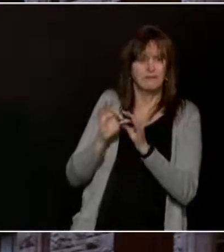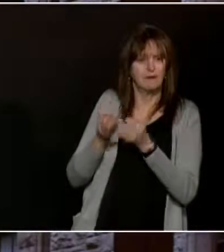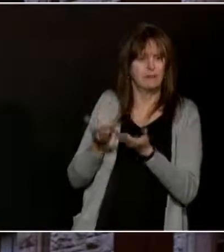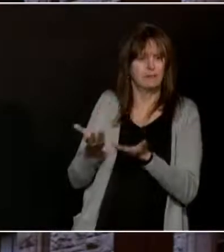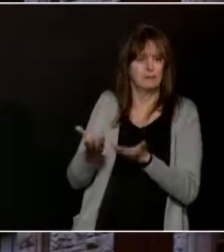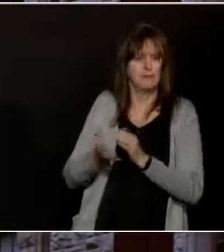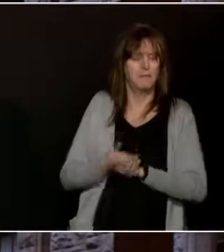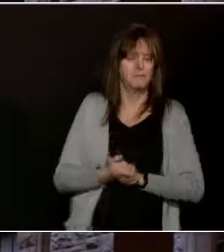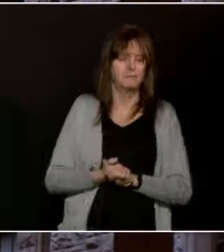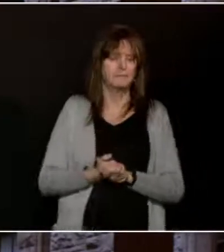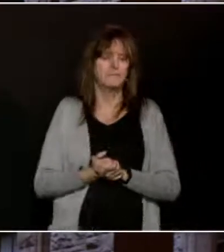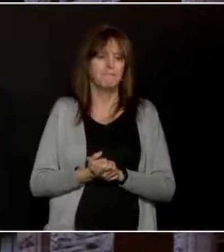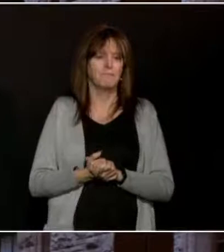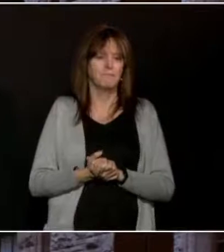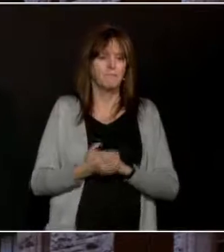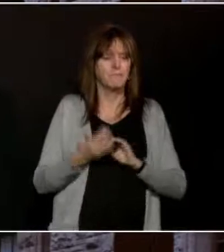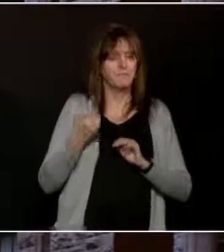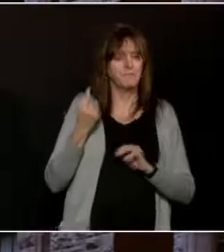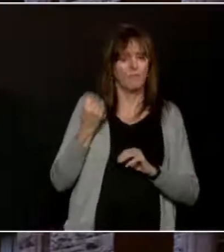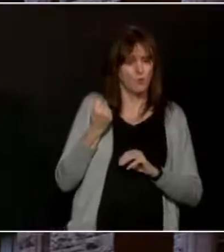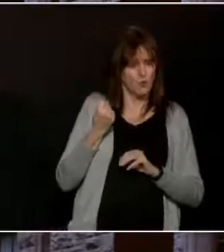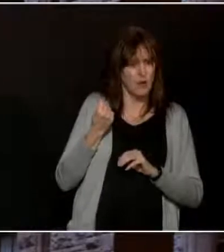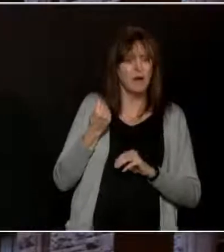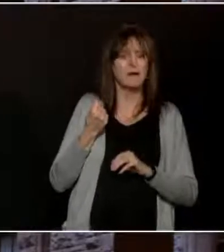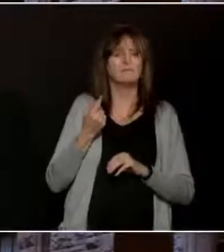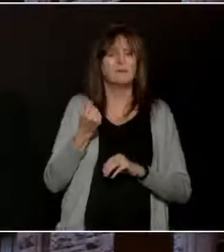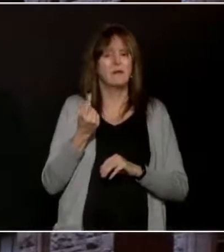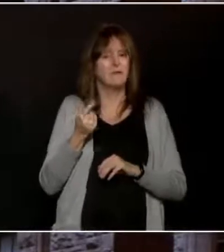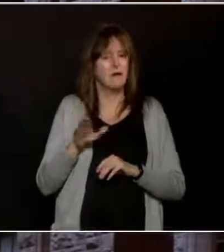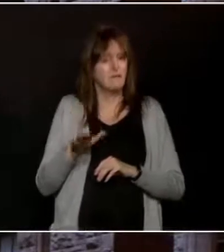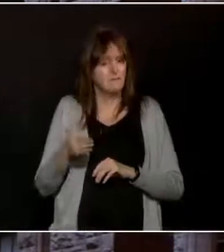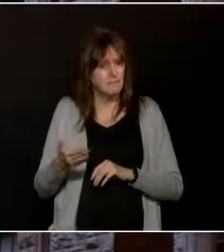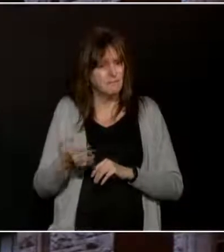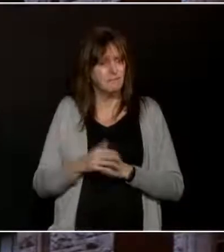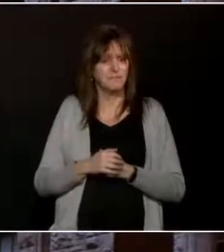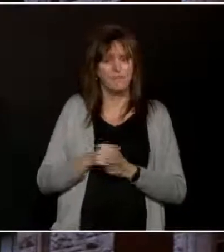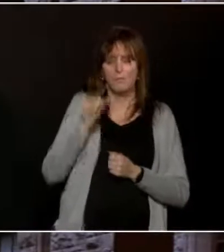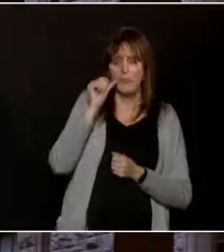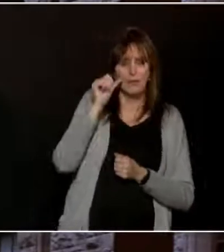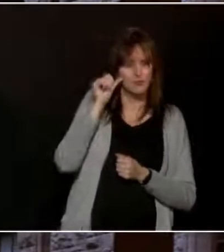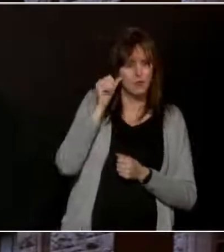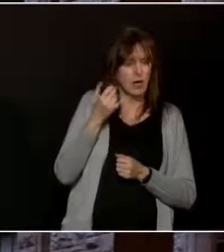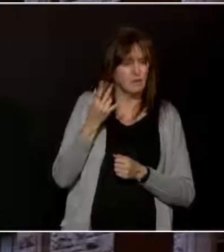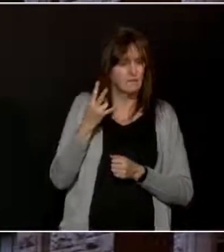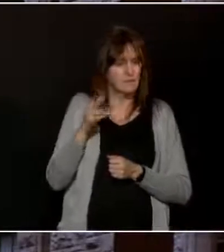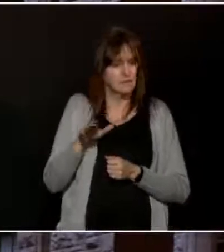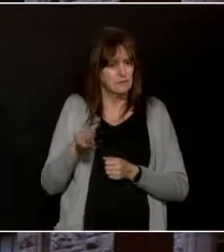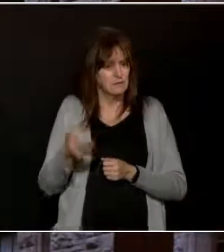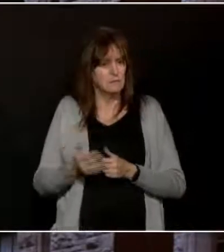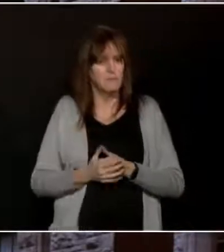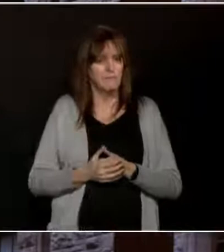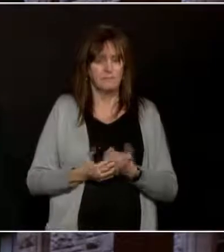Tuesday, 17 deaths reported yesterday, and 10 deaths reported today.